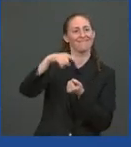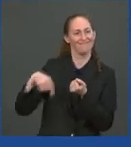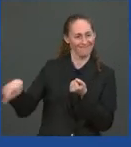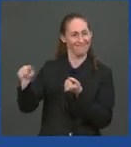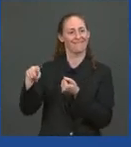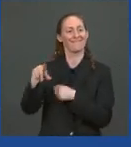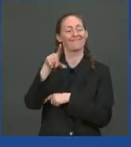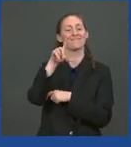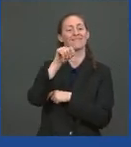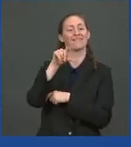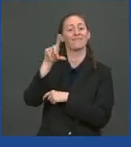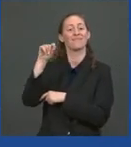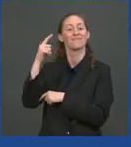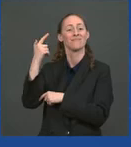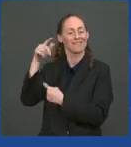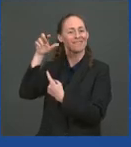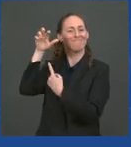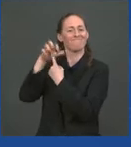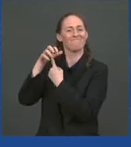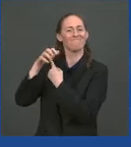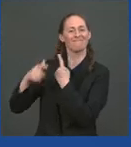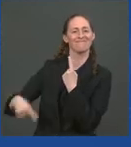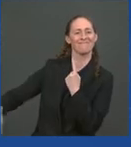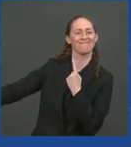Milwaukee Bucks. I